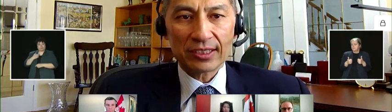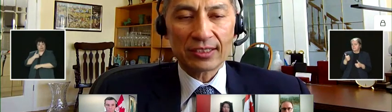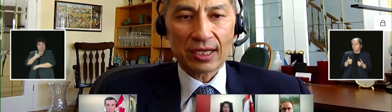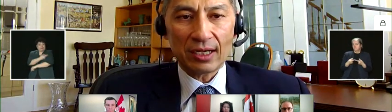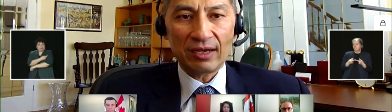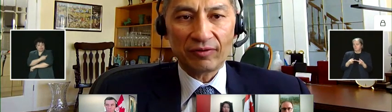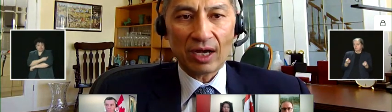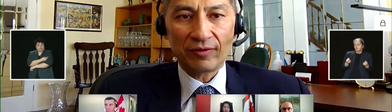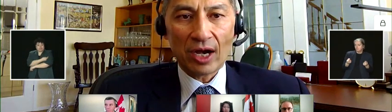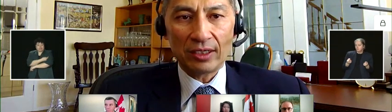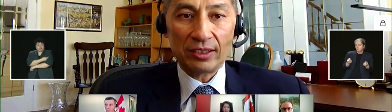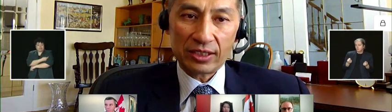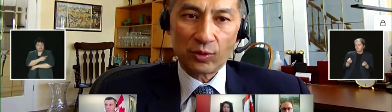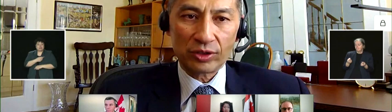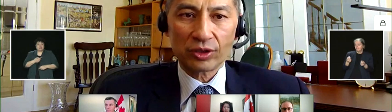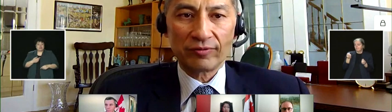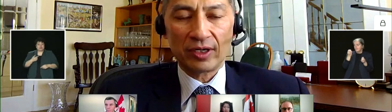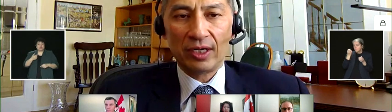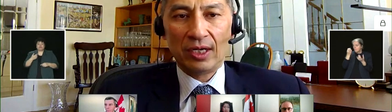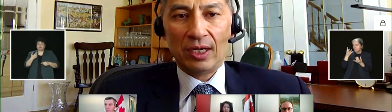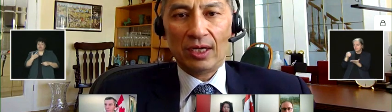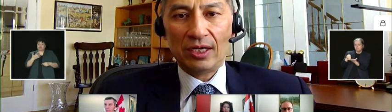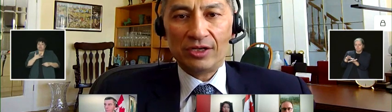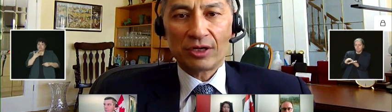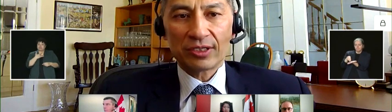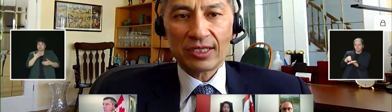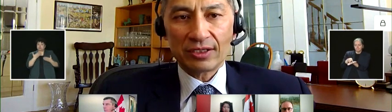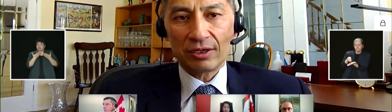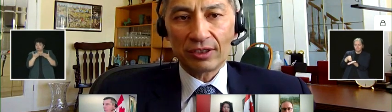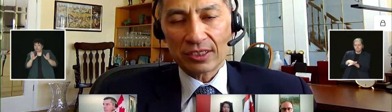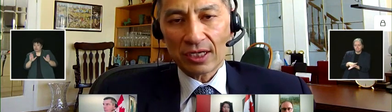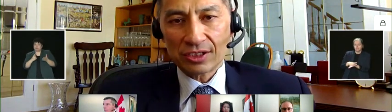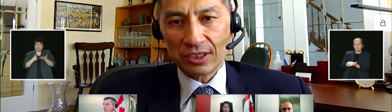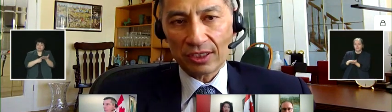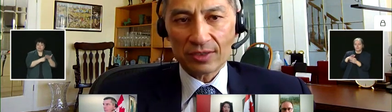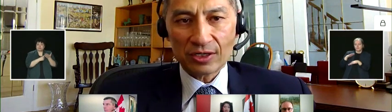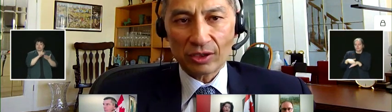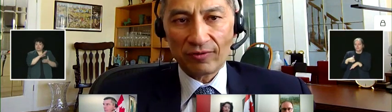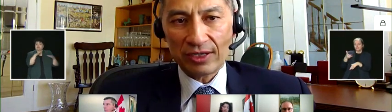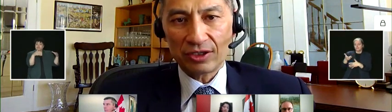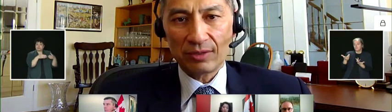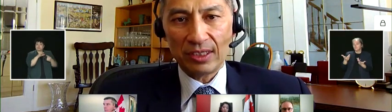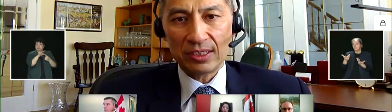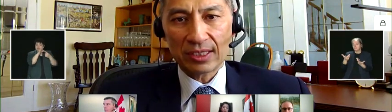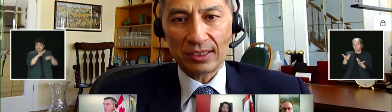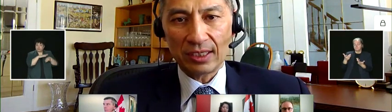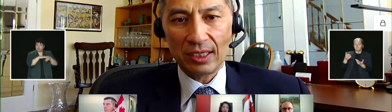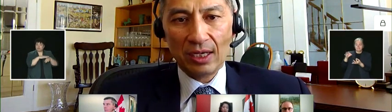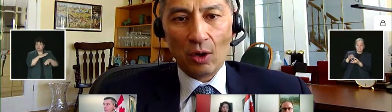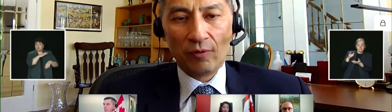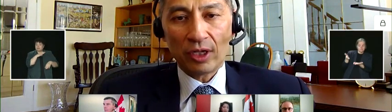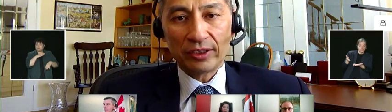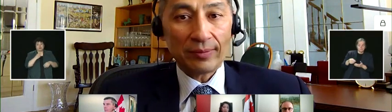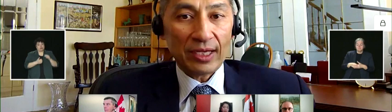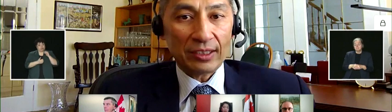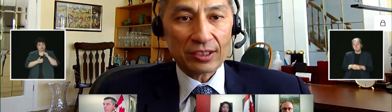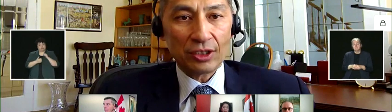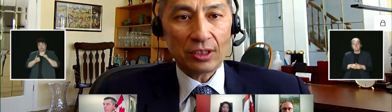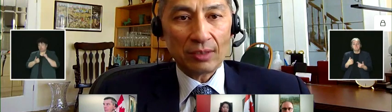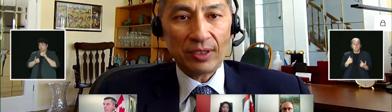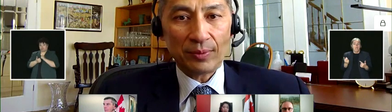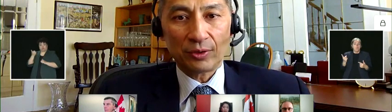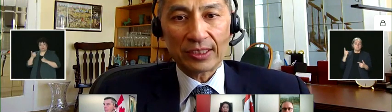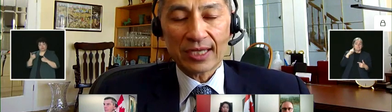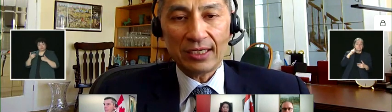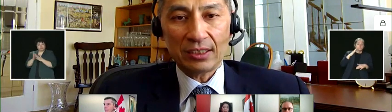Certainly the sense I've gotten, and this more sort of a general sense that our discussions at the Special Advisory Committee is that overall the uptake is